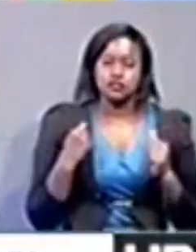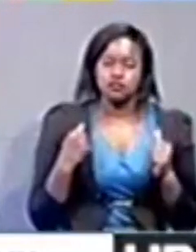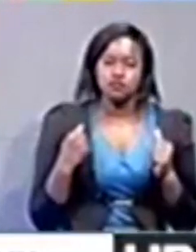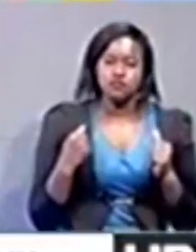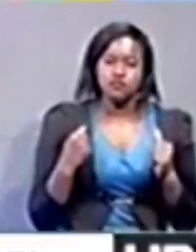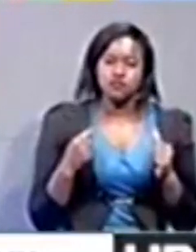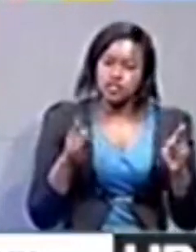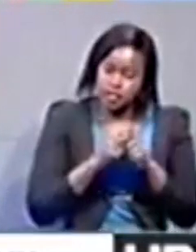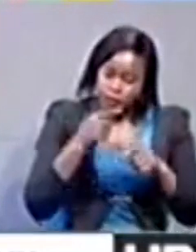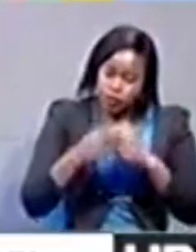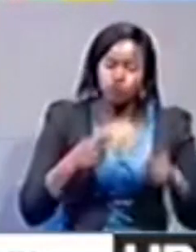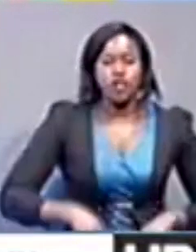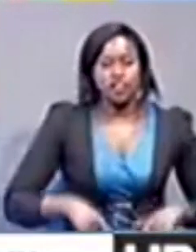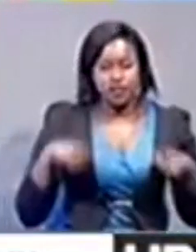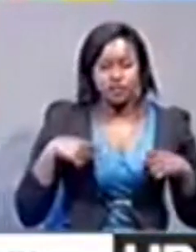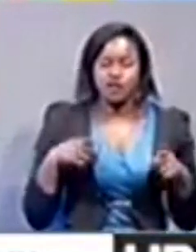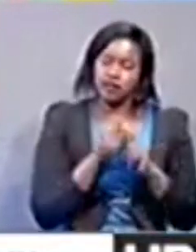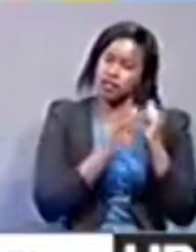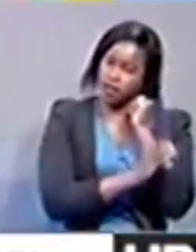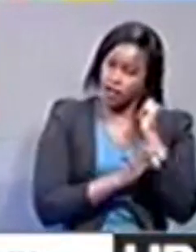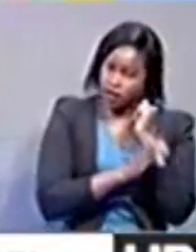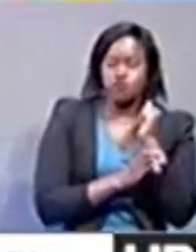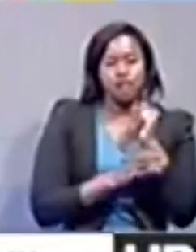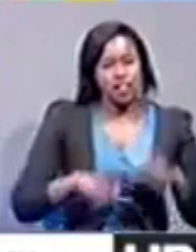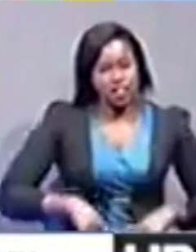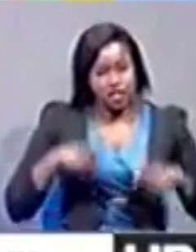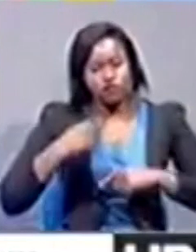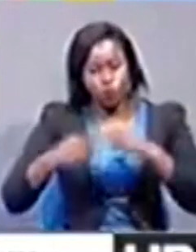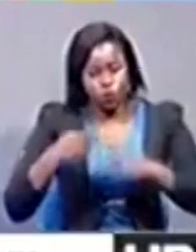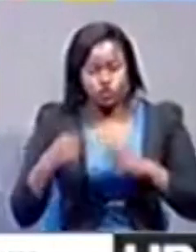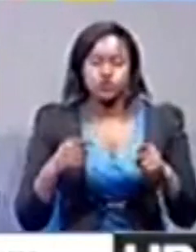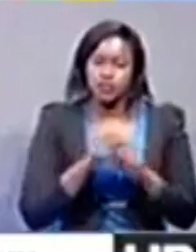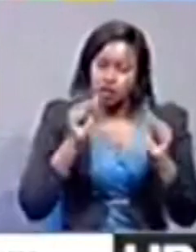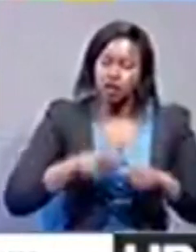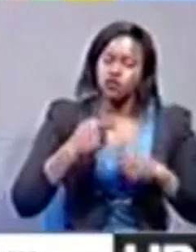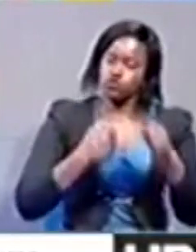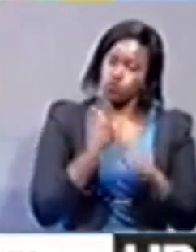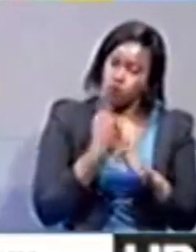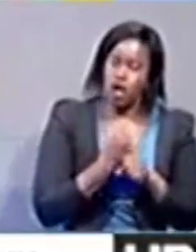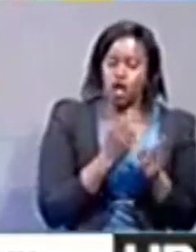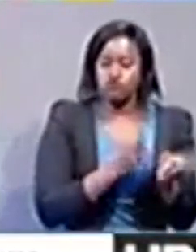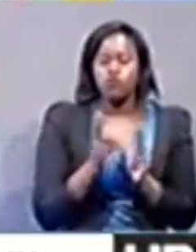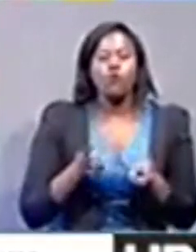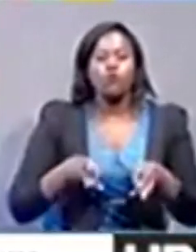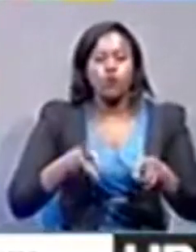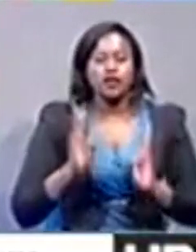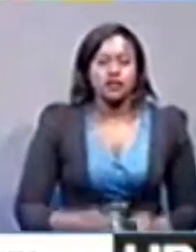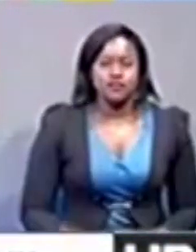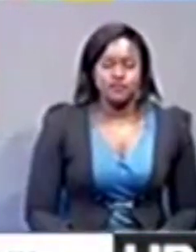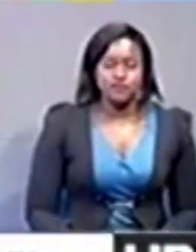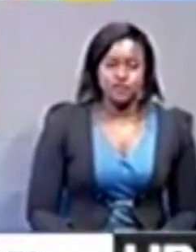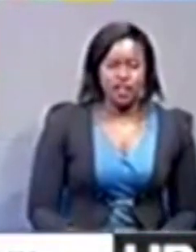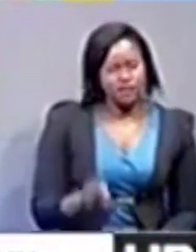and survive as a country that can still function in normal ways of a